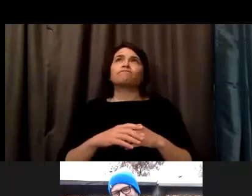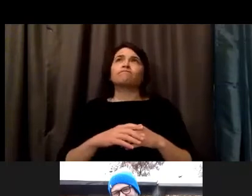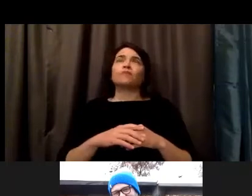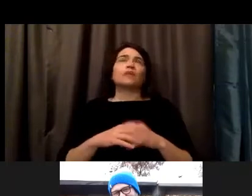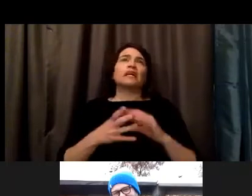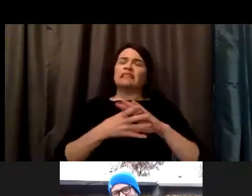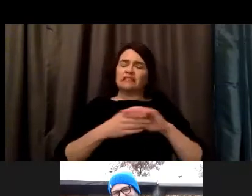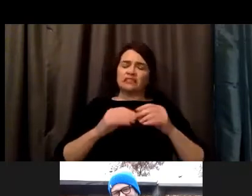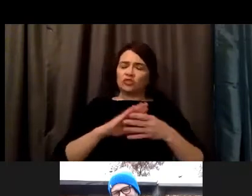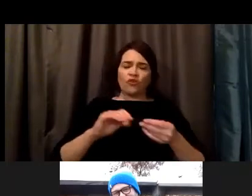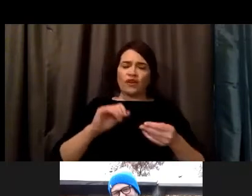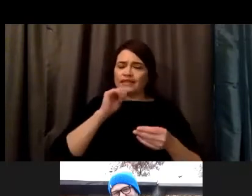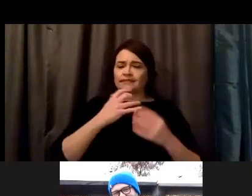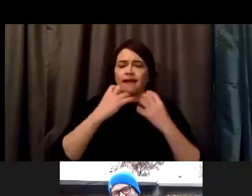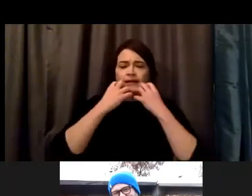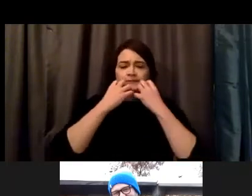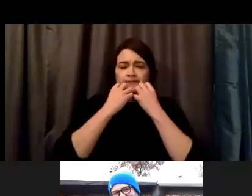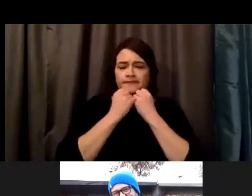feared.